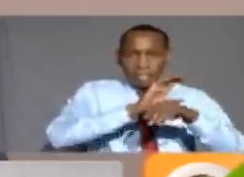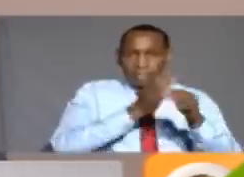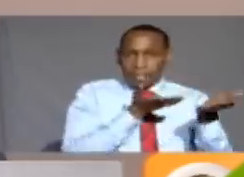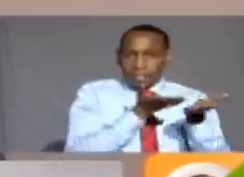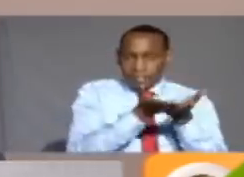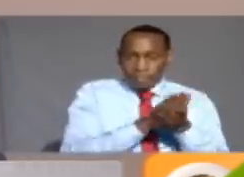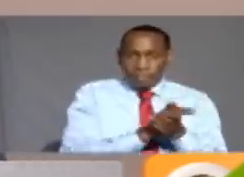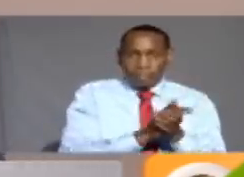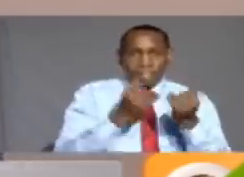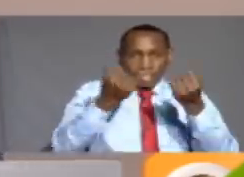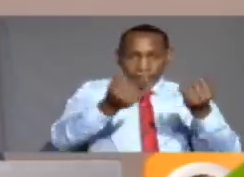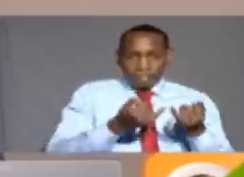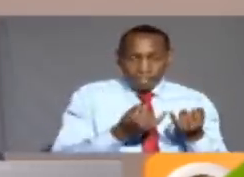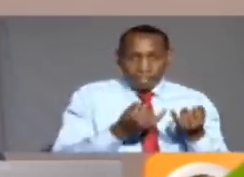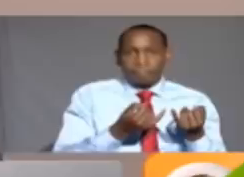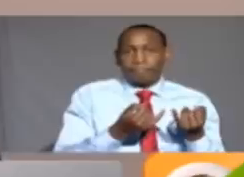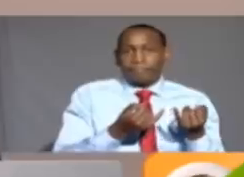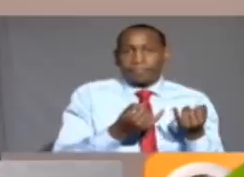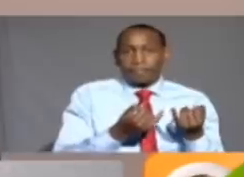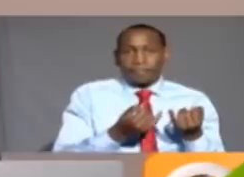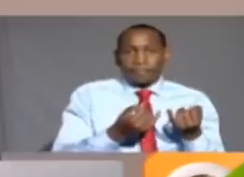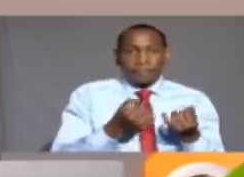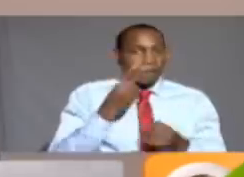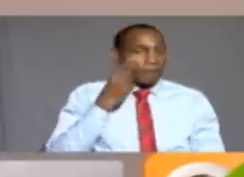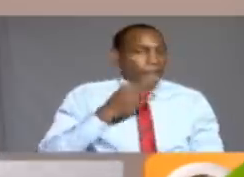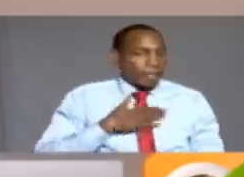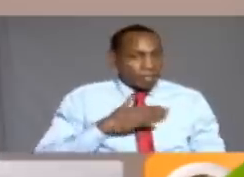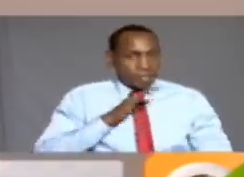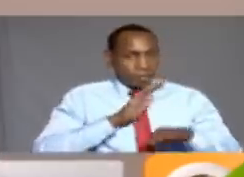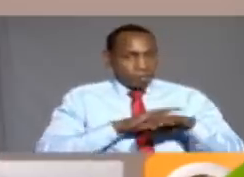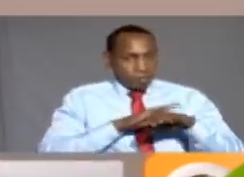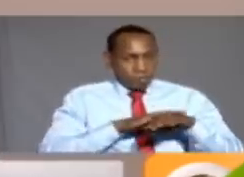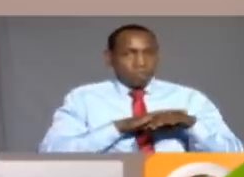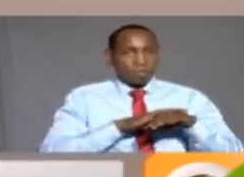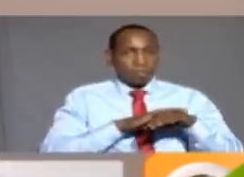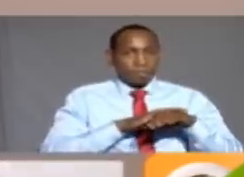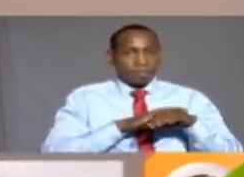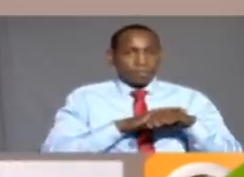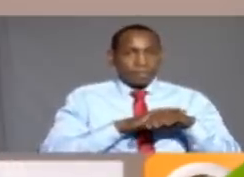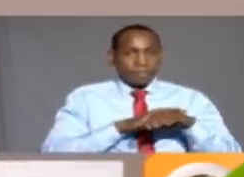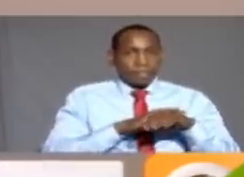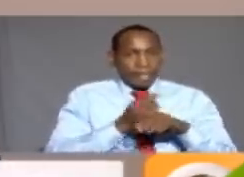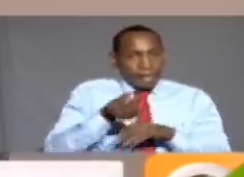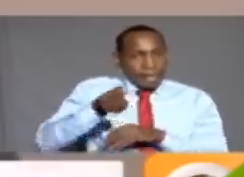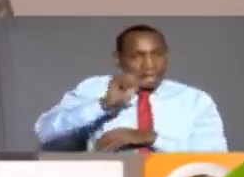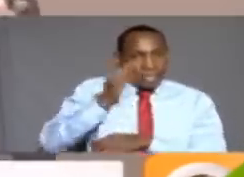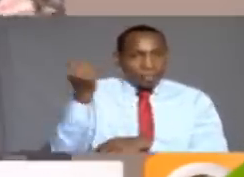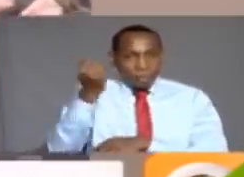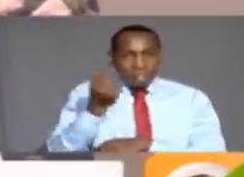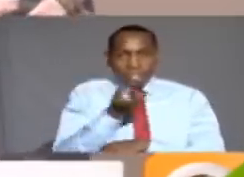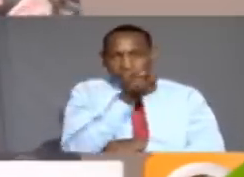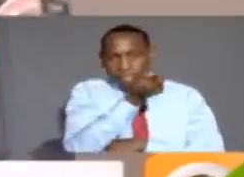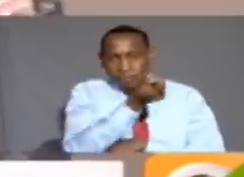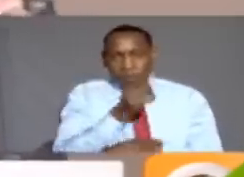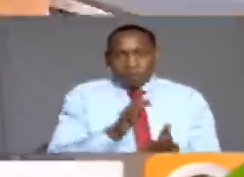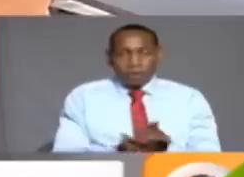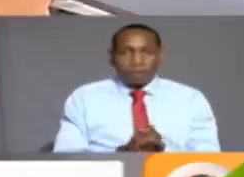has been invited, and it is, in my view, it is in order to spice it up with some politics.